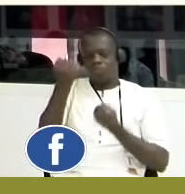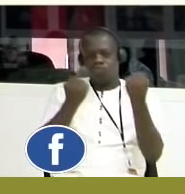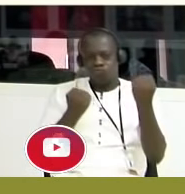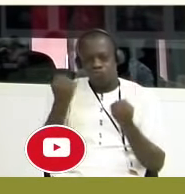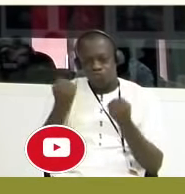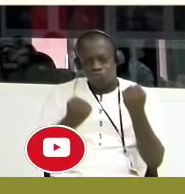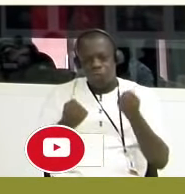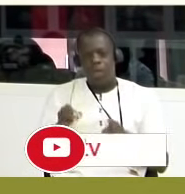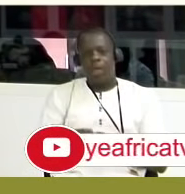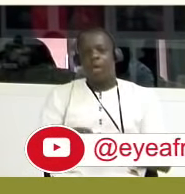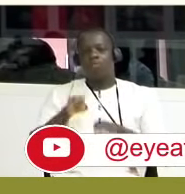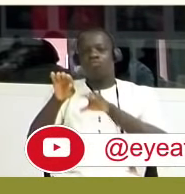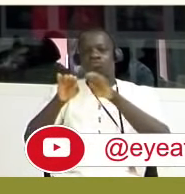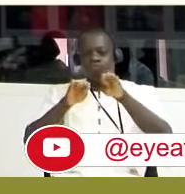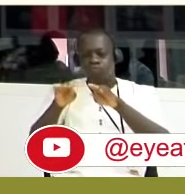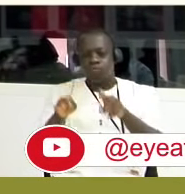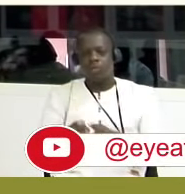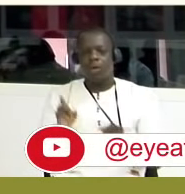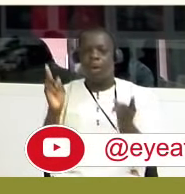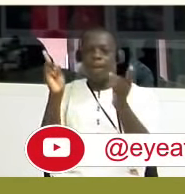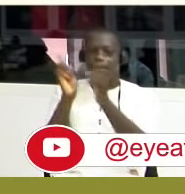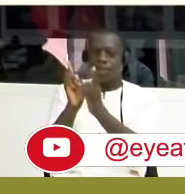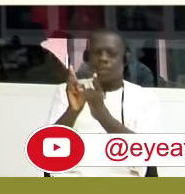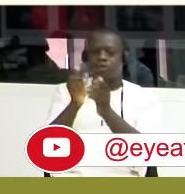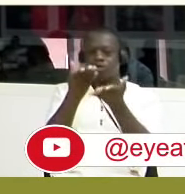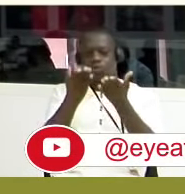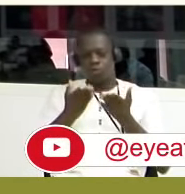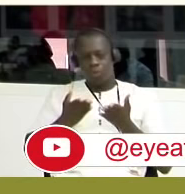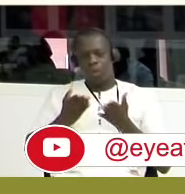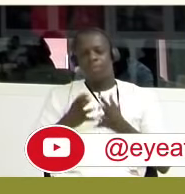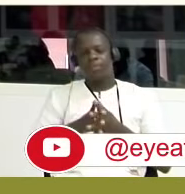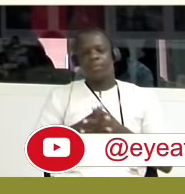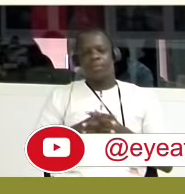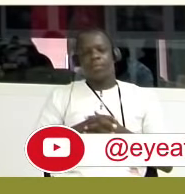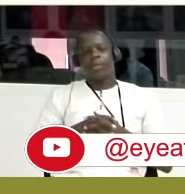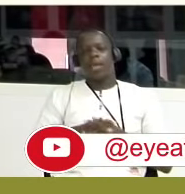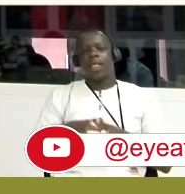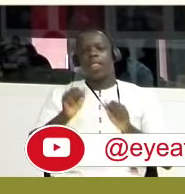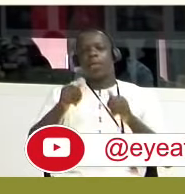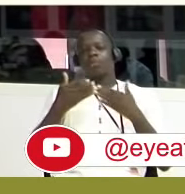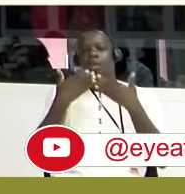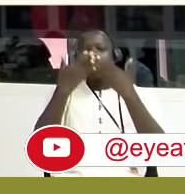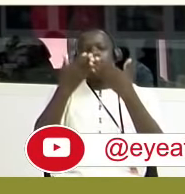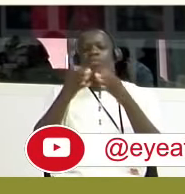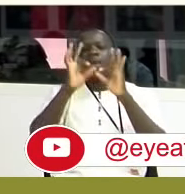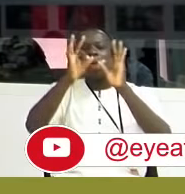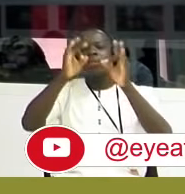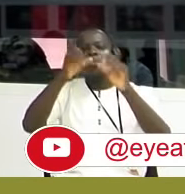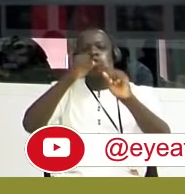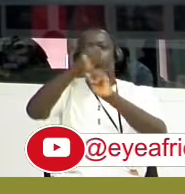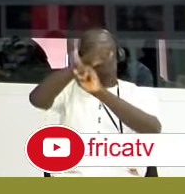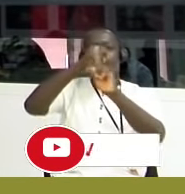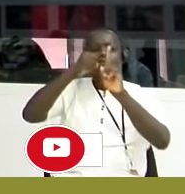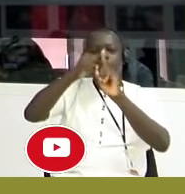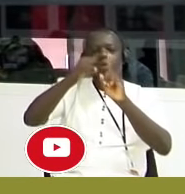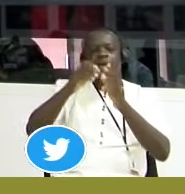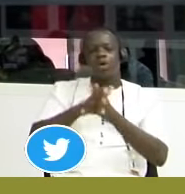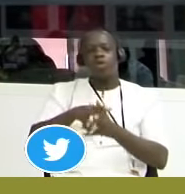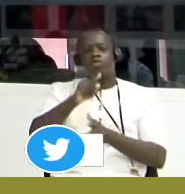students. And can you describe that situation that you're talking about? You